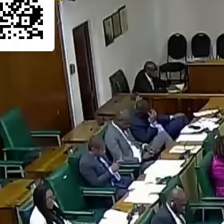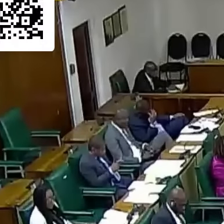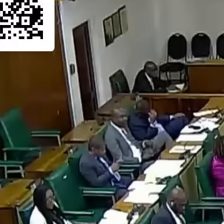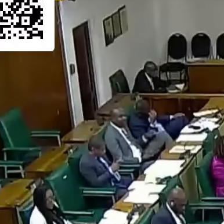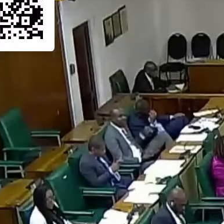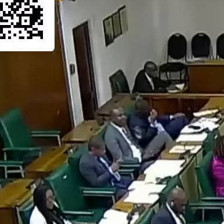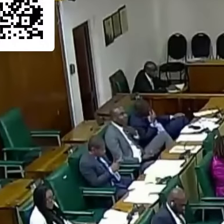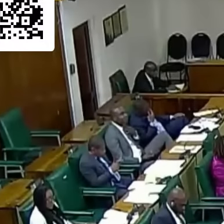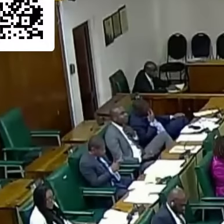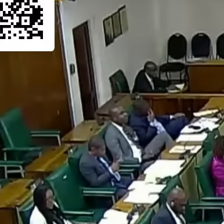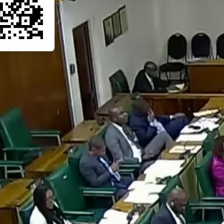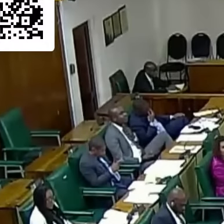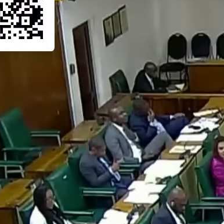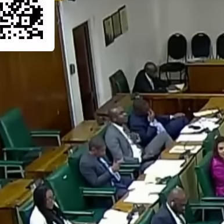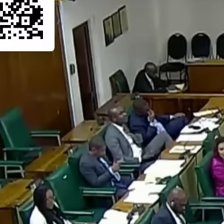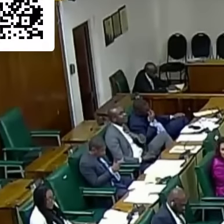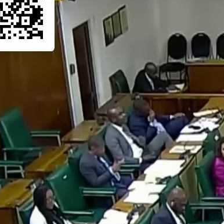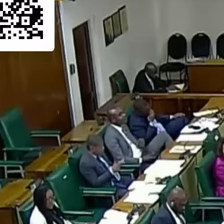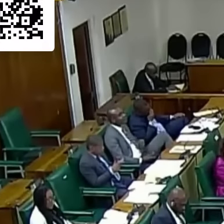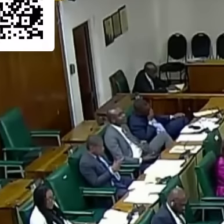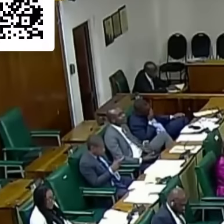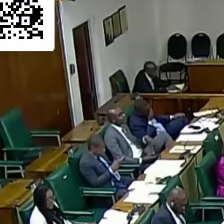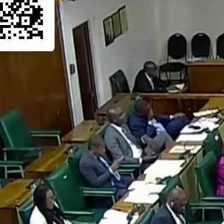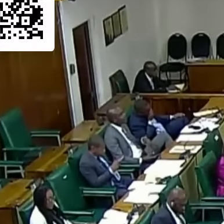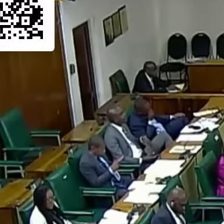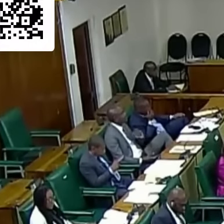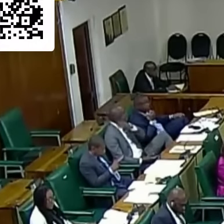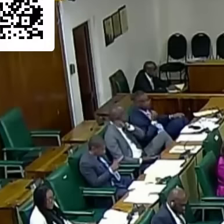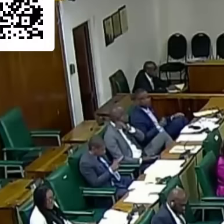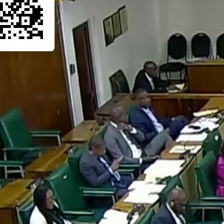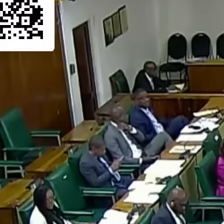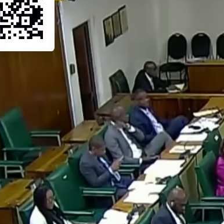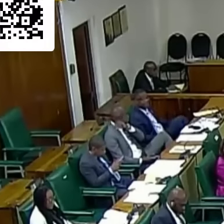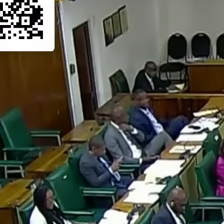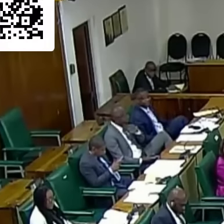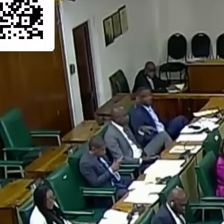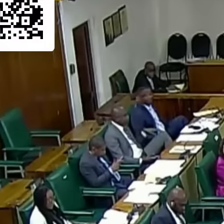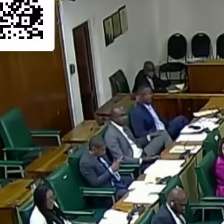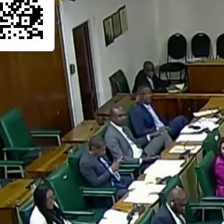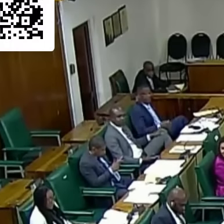Oh, those in favor? Those against? The ayes have it. House Leader?